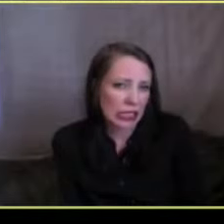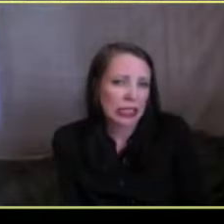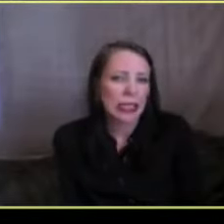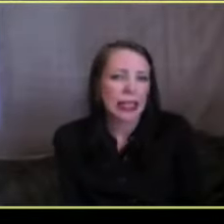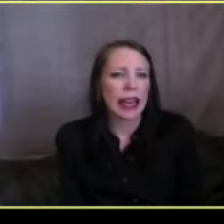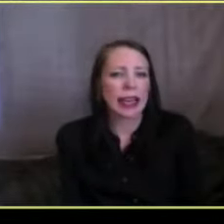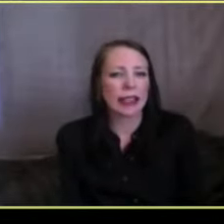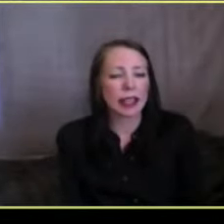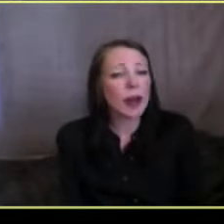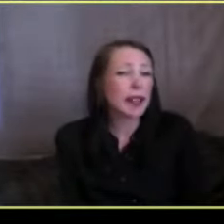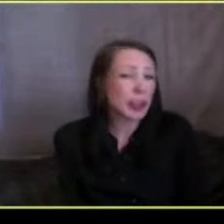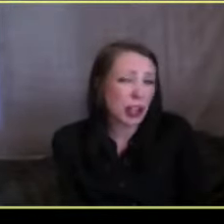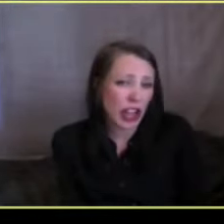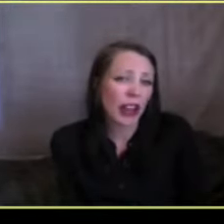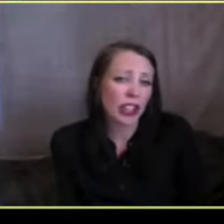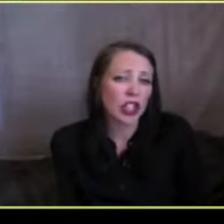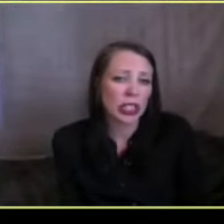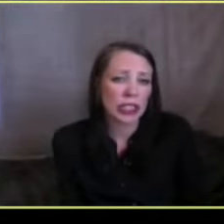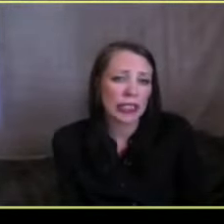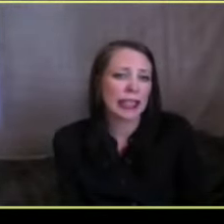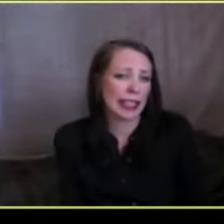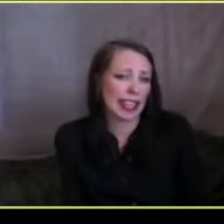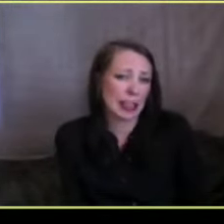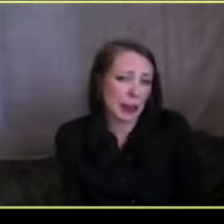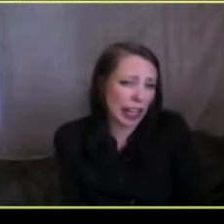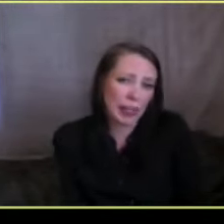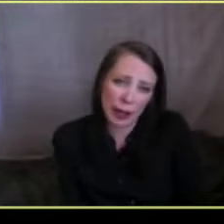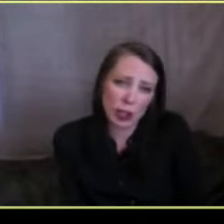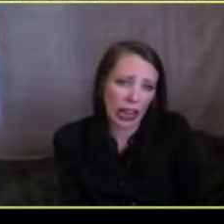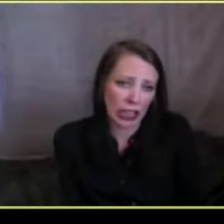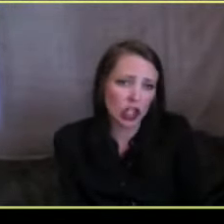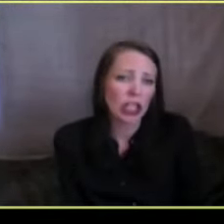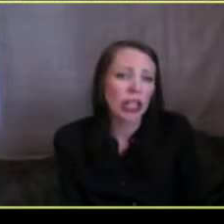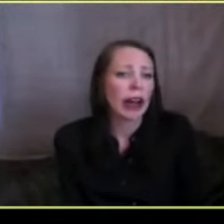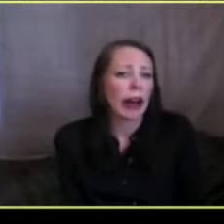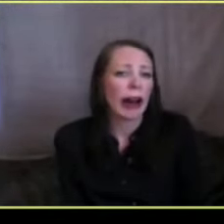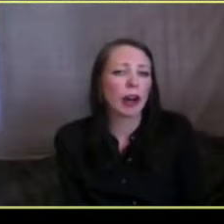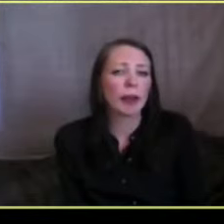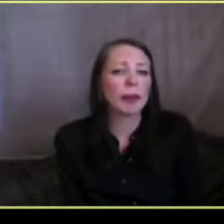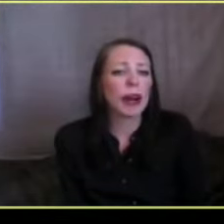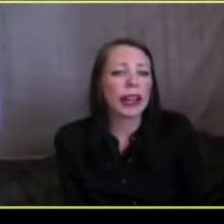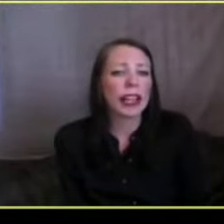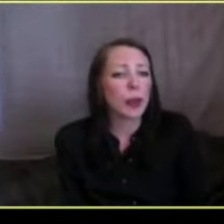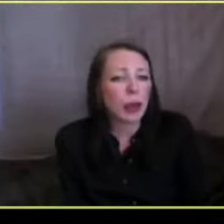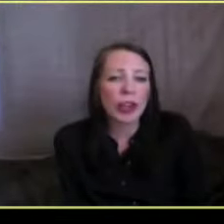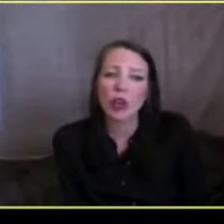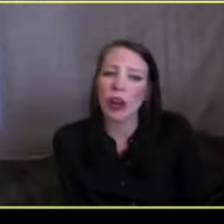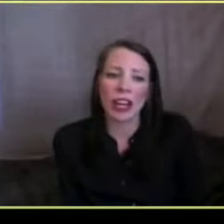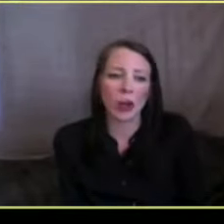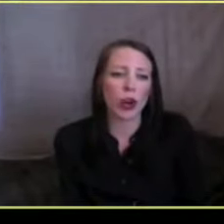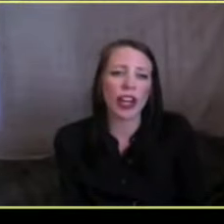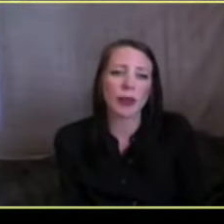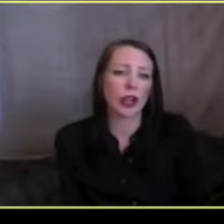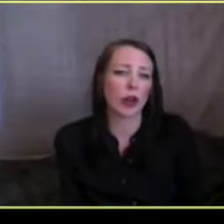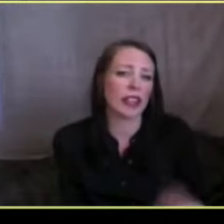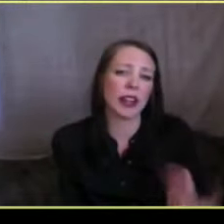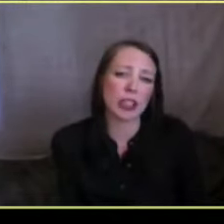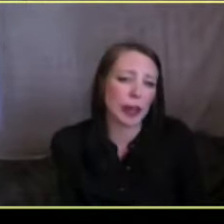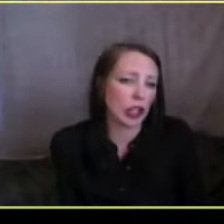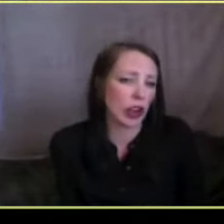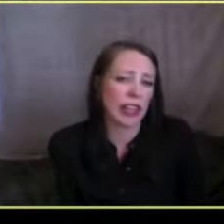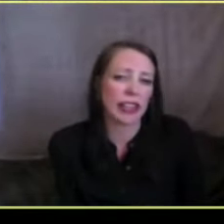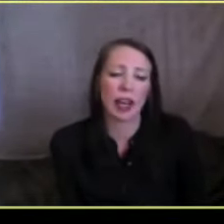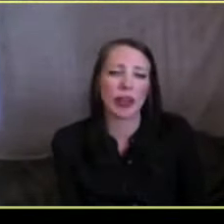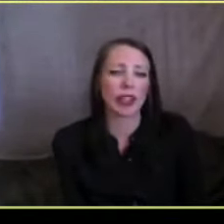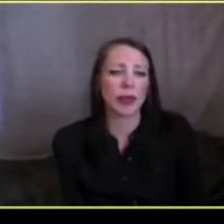line. And sometimes it's been a challenge. It's been a challenge. But it's really been great, and work has been great. Tongue's